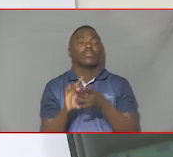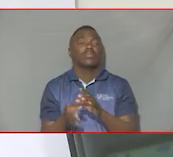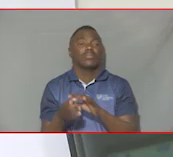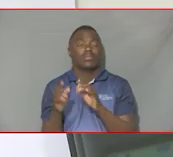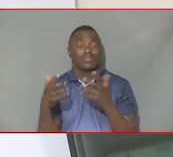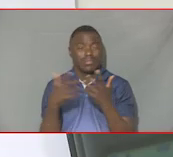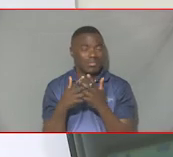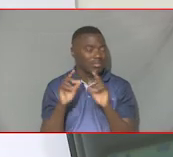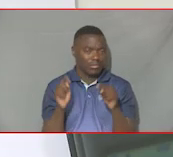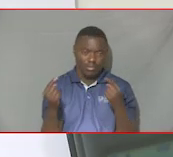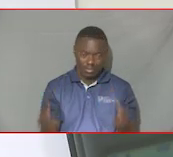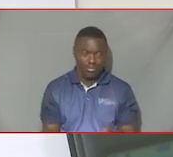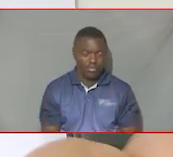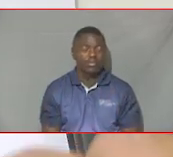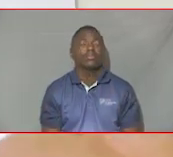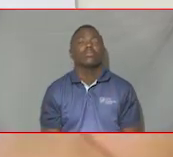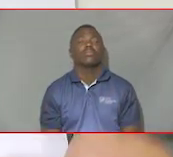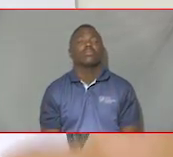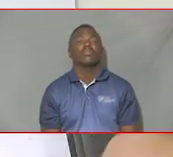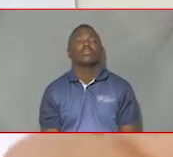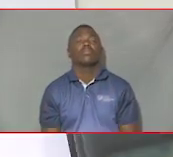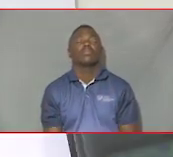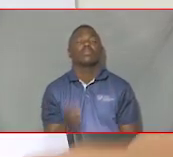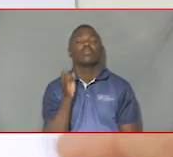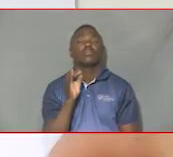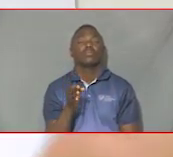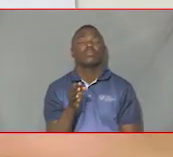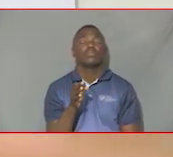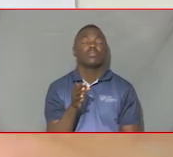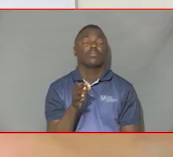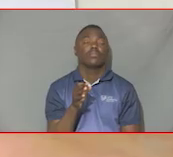data set. You see that? If I have